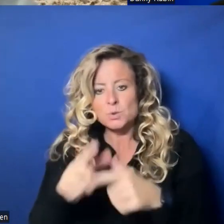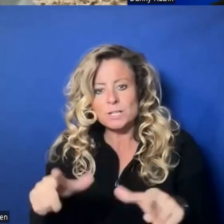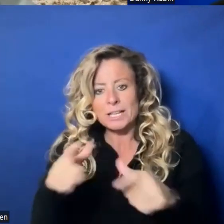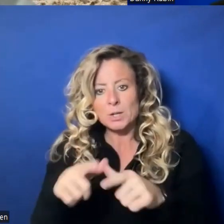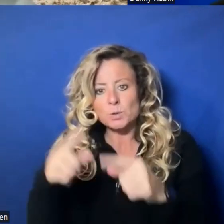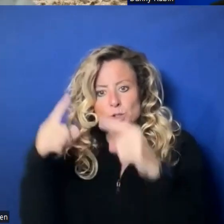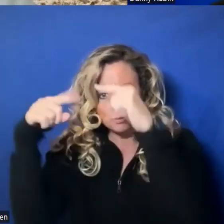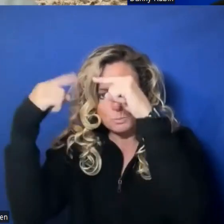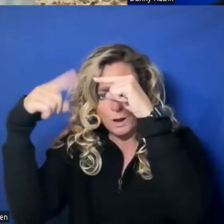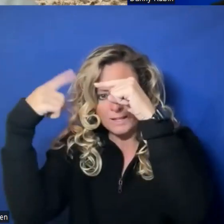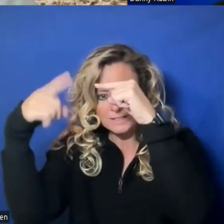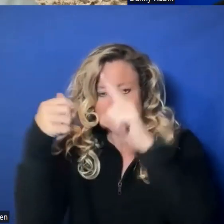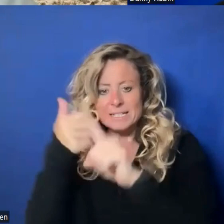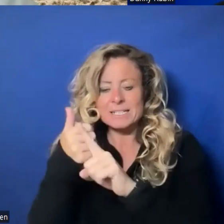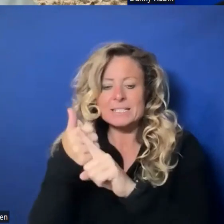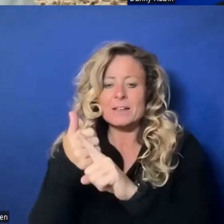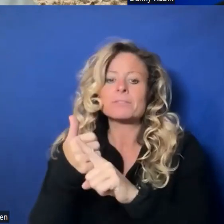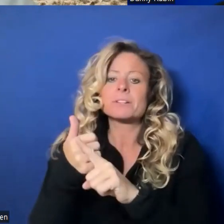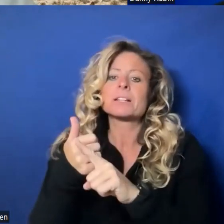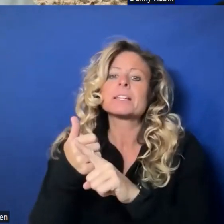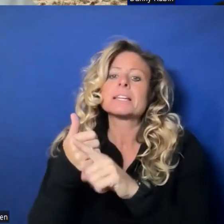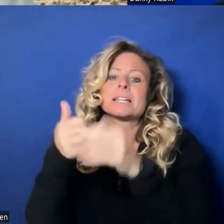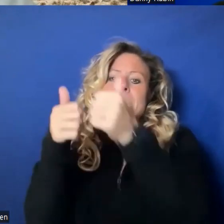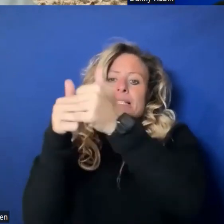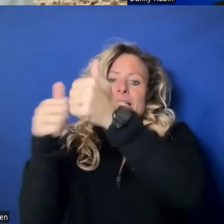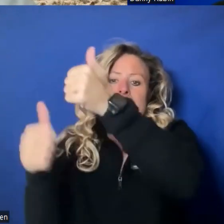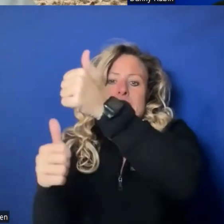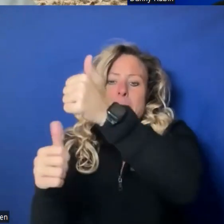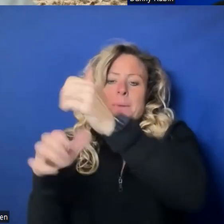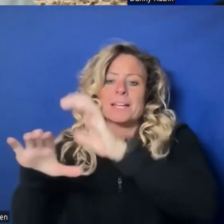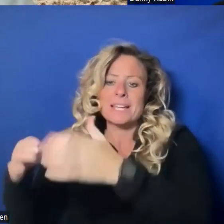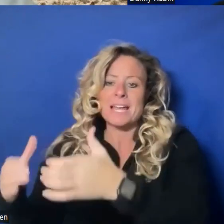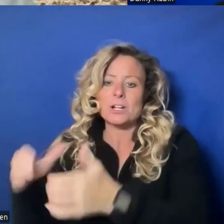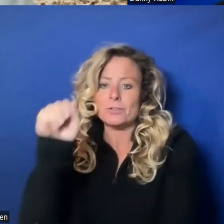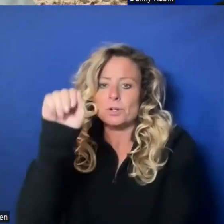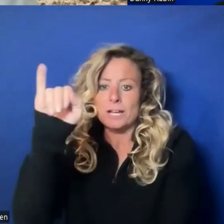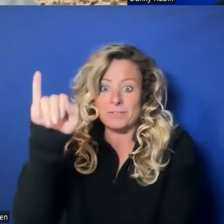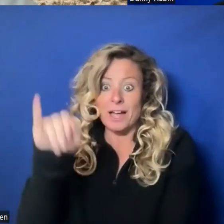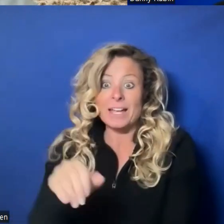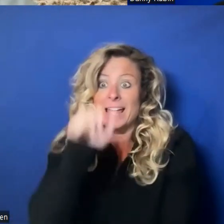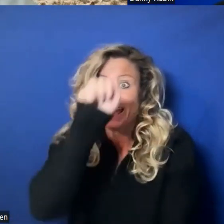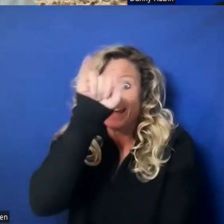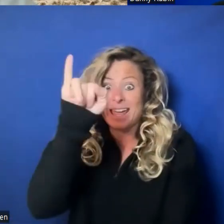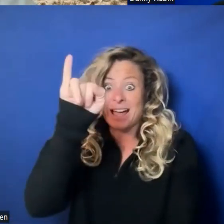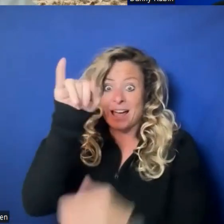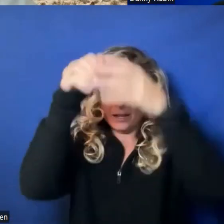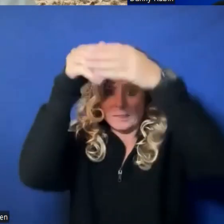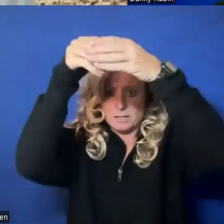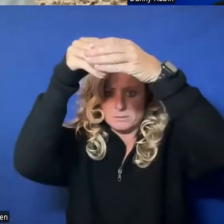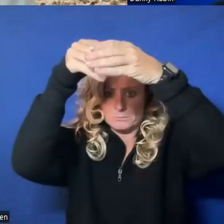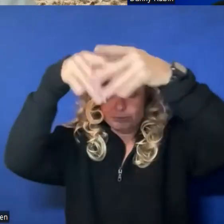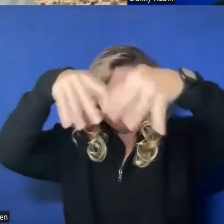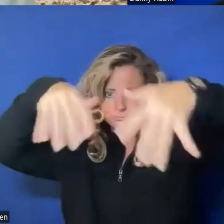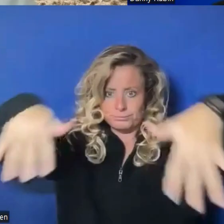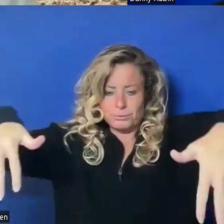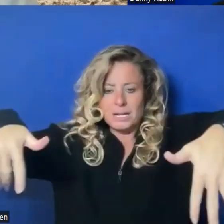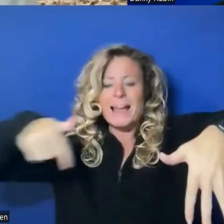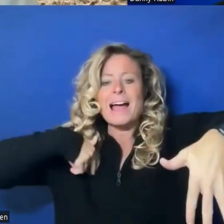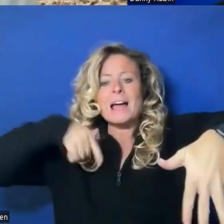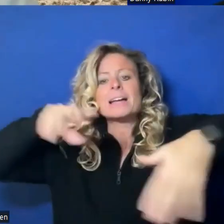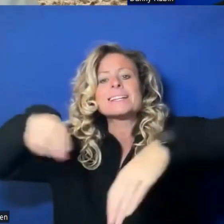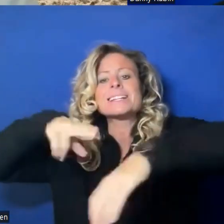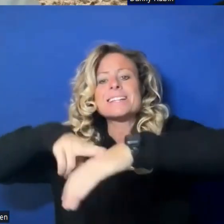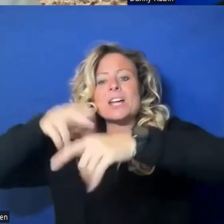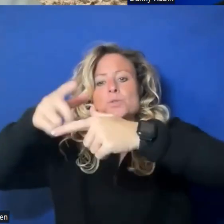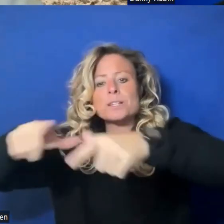is a subcategory of AI. In the AI world, we have three categories: natural language processing,